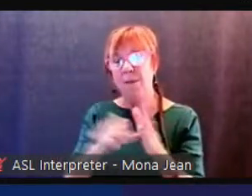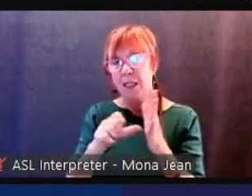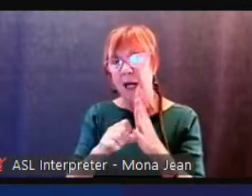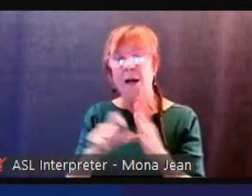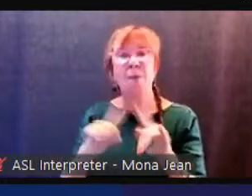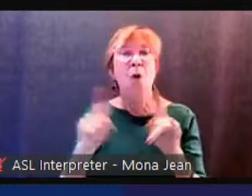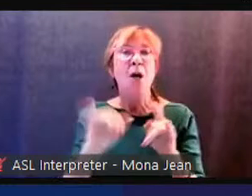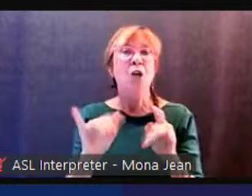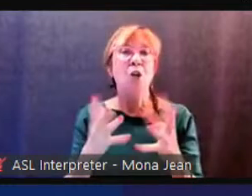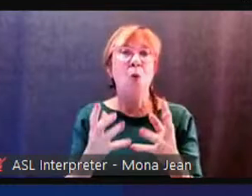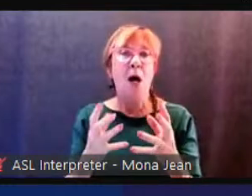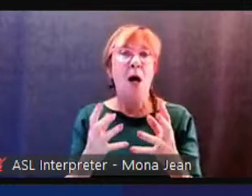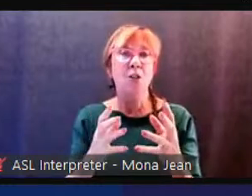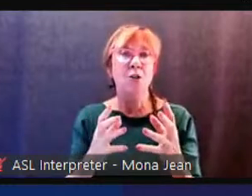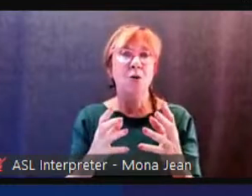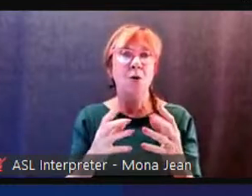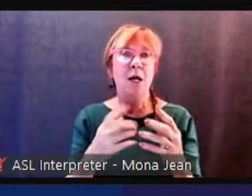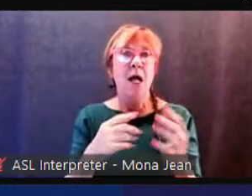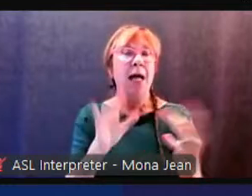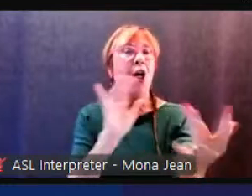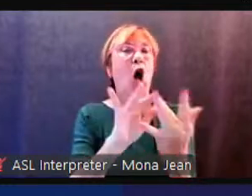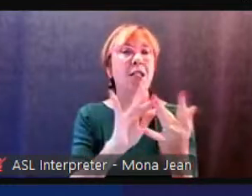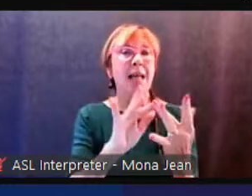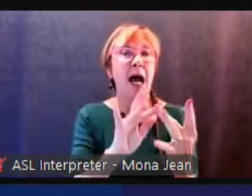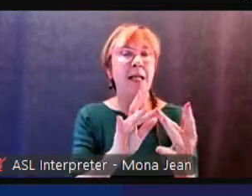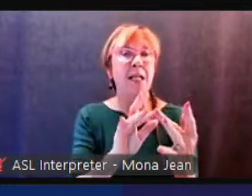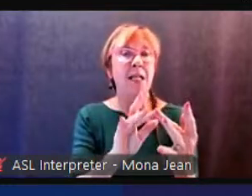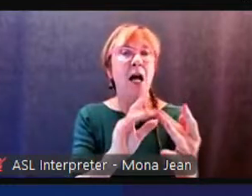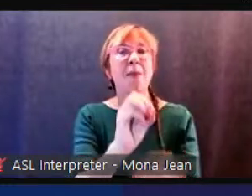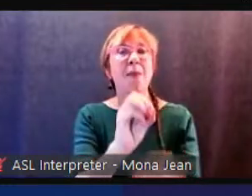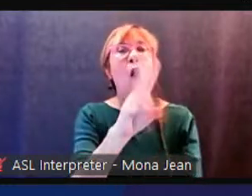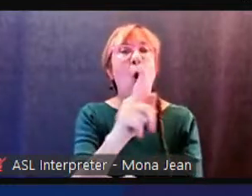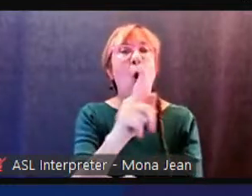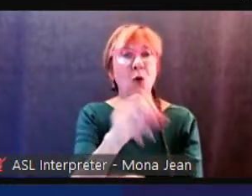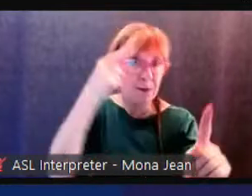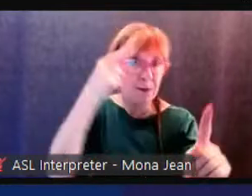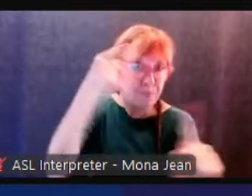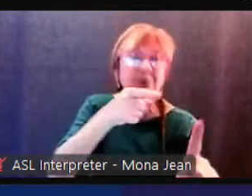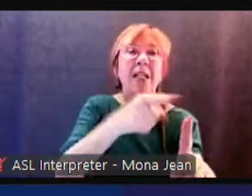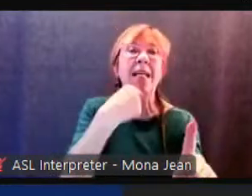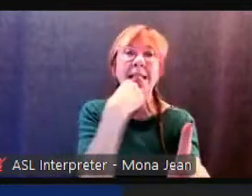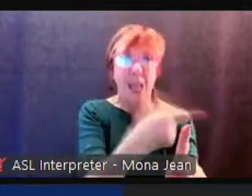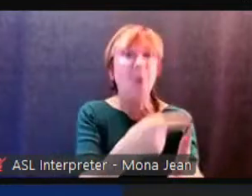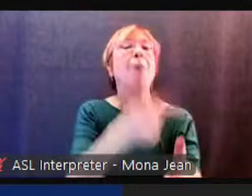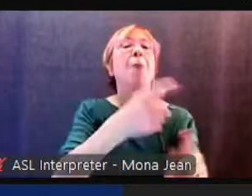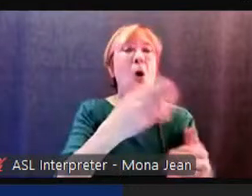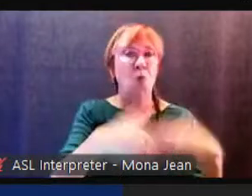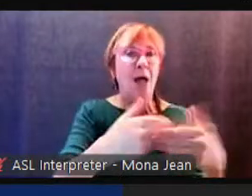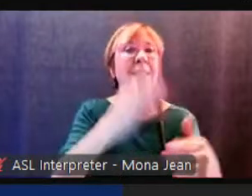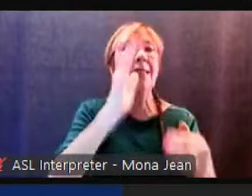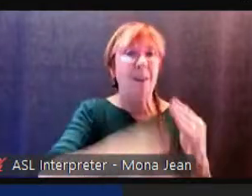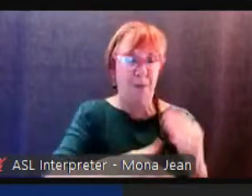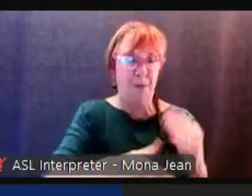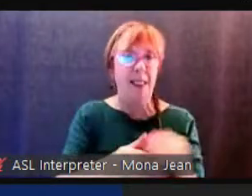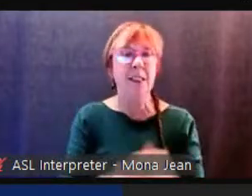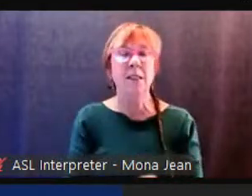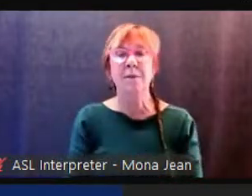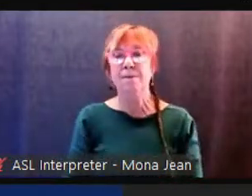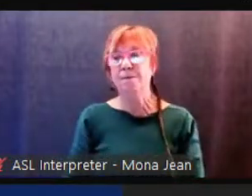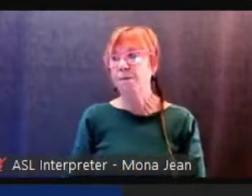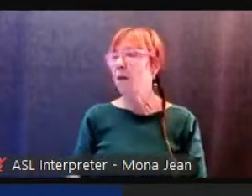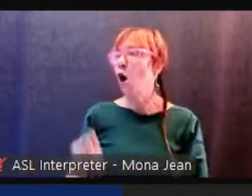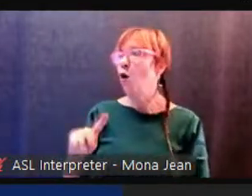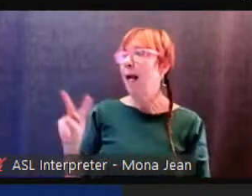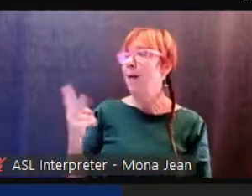homeowners are aware that the process is complete and the ROE has been returned to you. Okay, thank you. And the second part of that